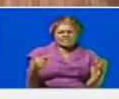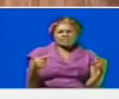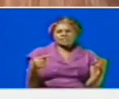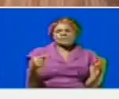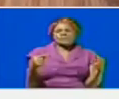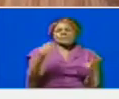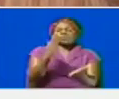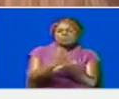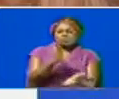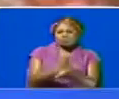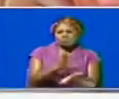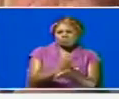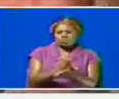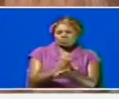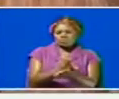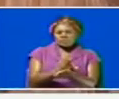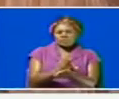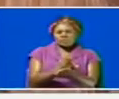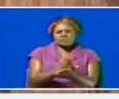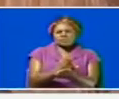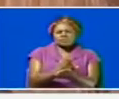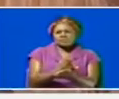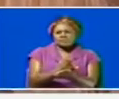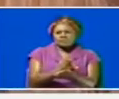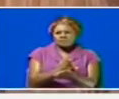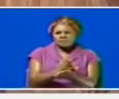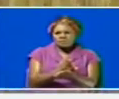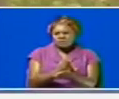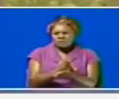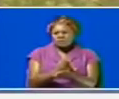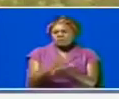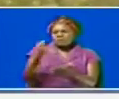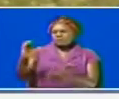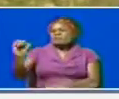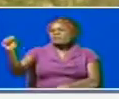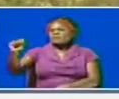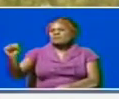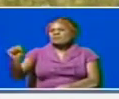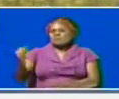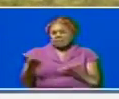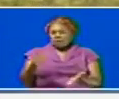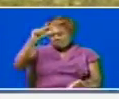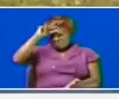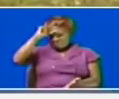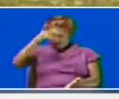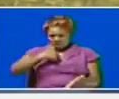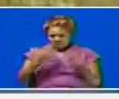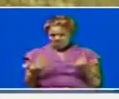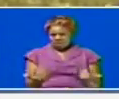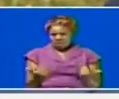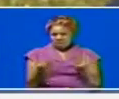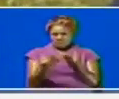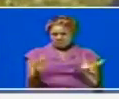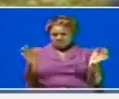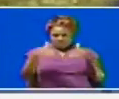his troops, and form a shadow cabinet. The current structure of government that we have, if we have free and